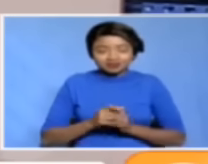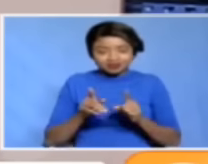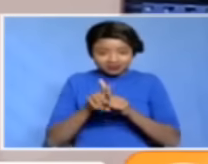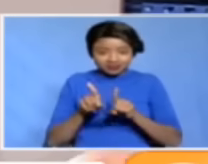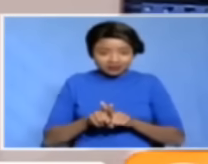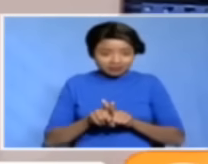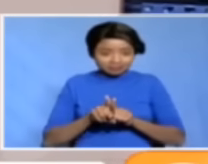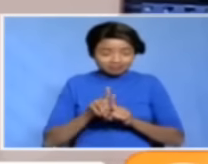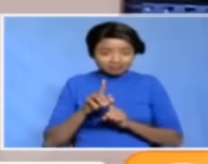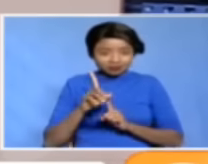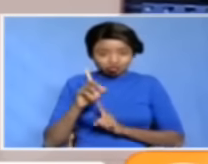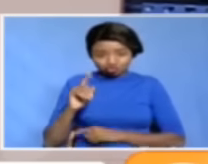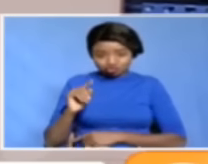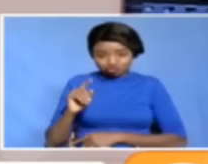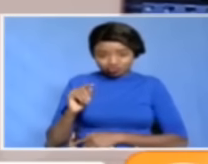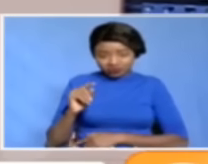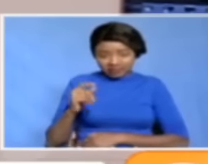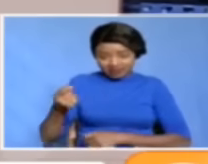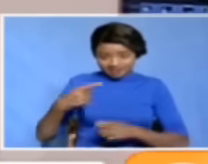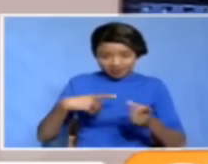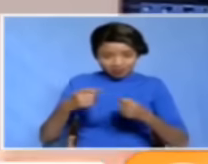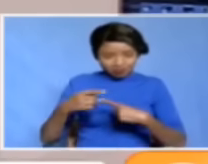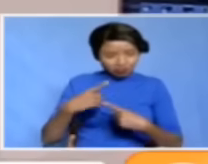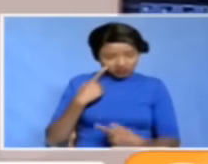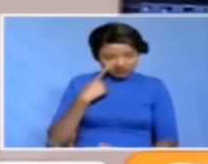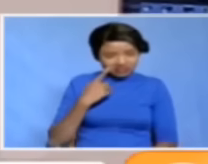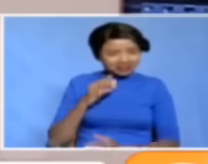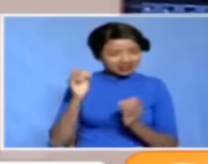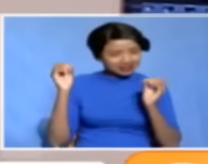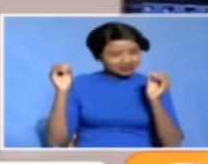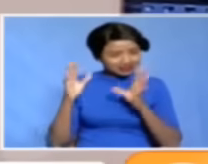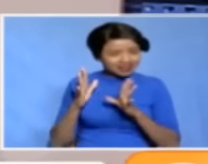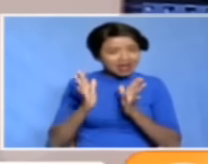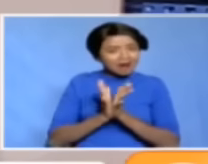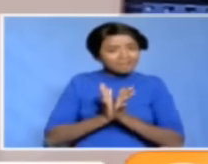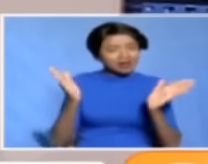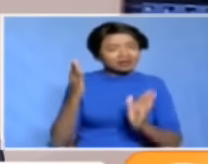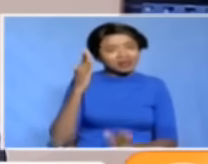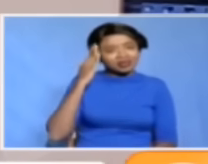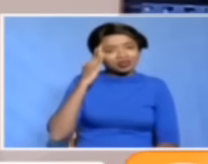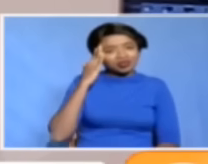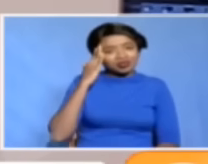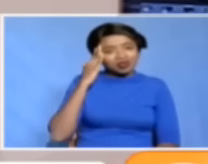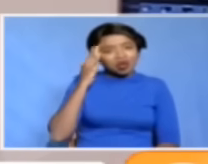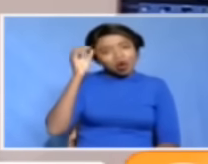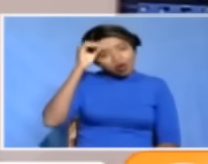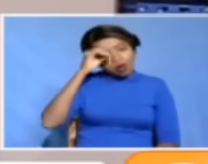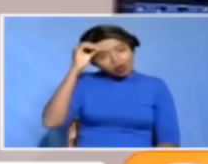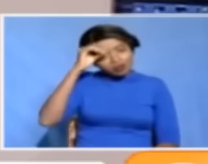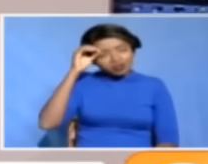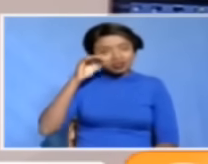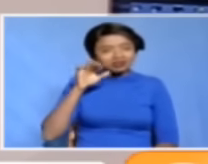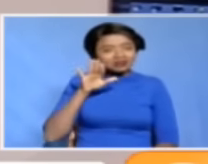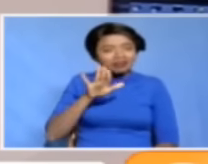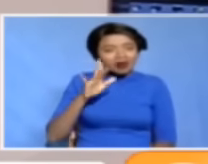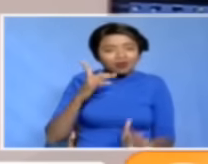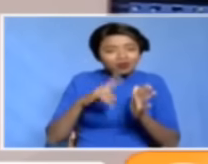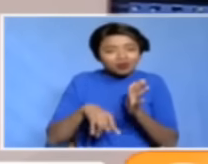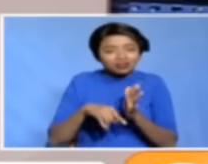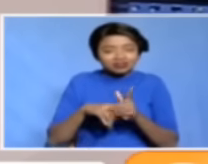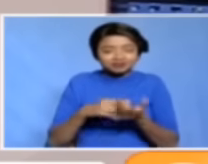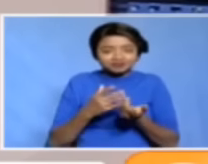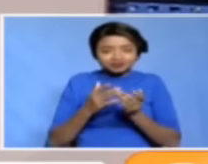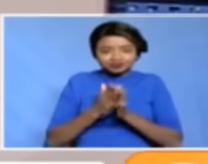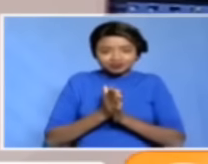I'm reading, and what has been in public discourse over the last 1 week, and I'm sure you've heard and opinions to that effect. One of the